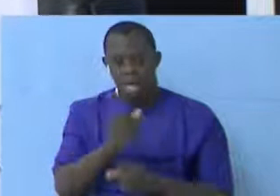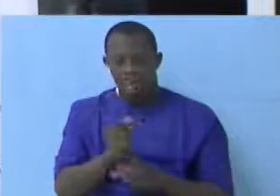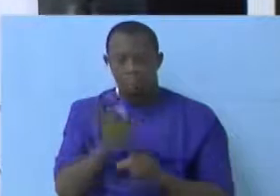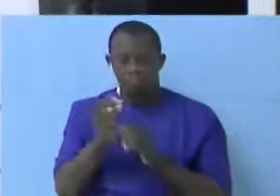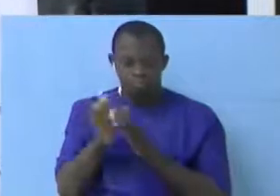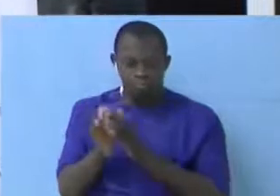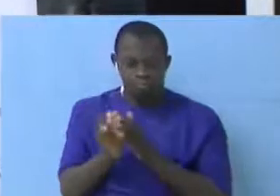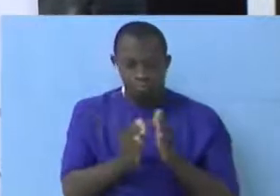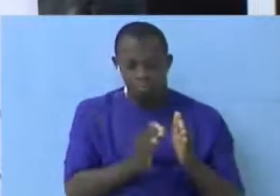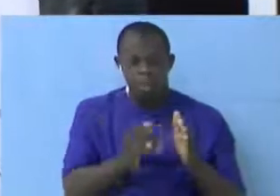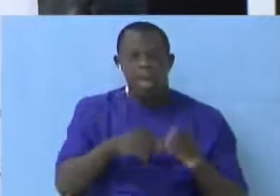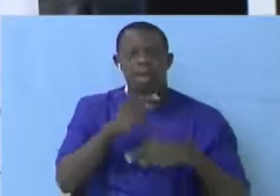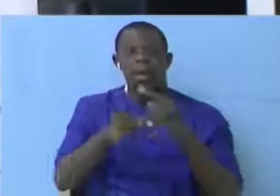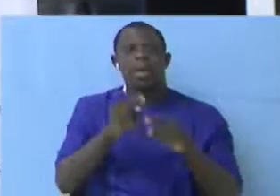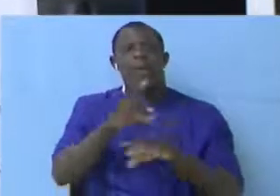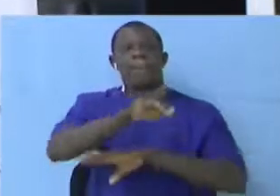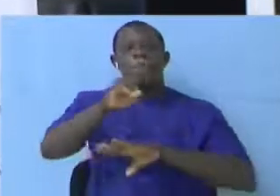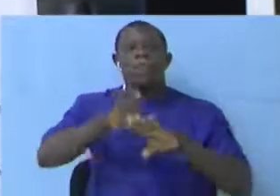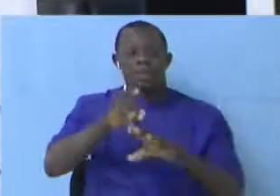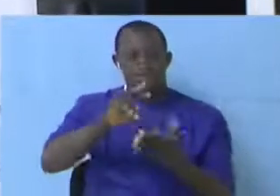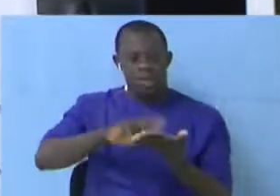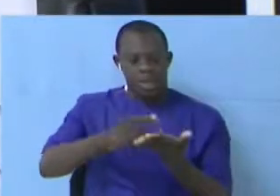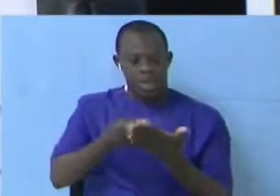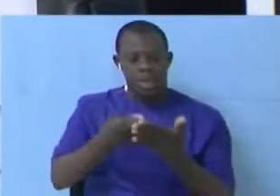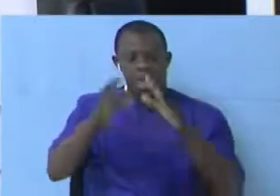Throw some light on that.